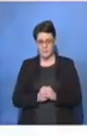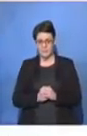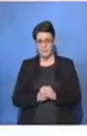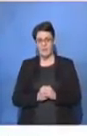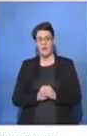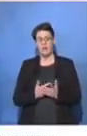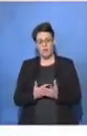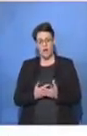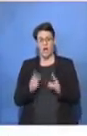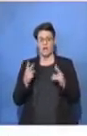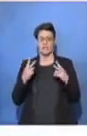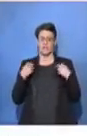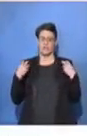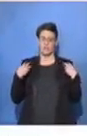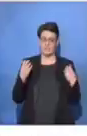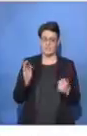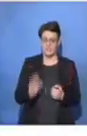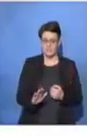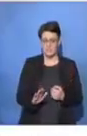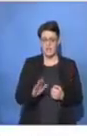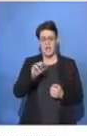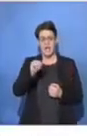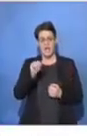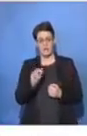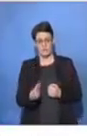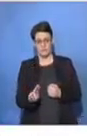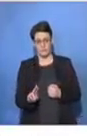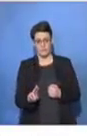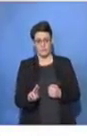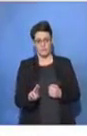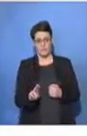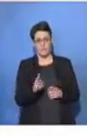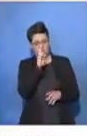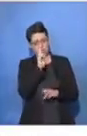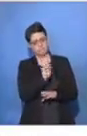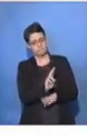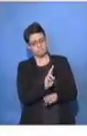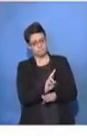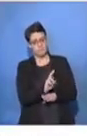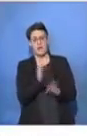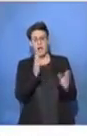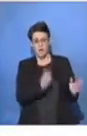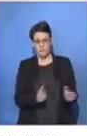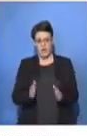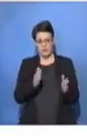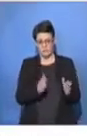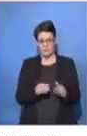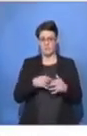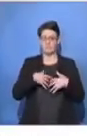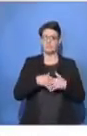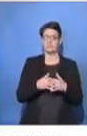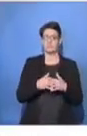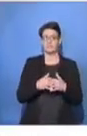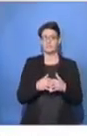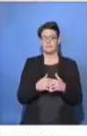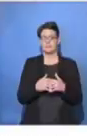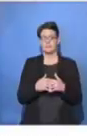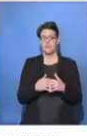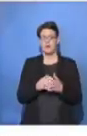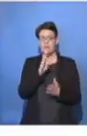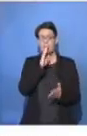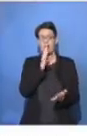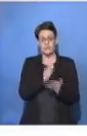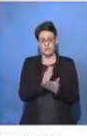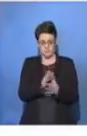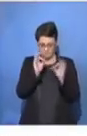With regards to security, the AU mission observed that arrangements put in place to